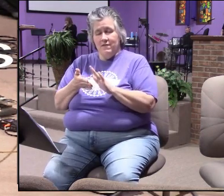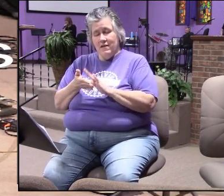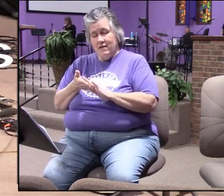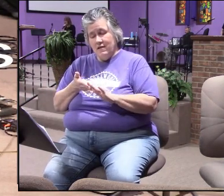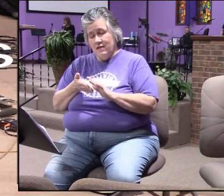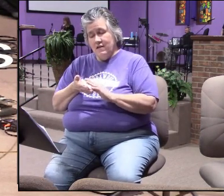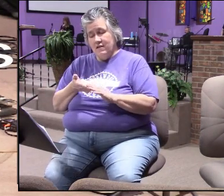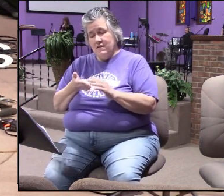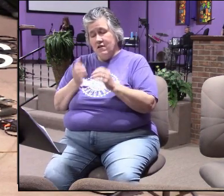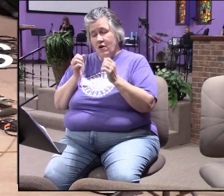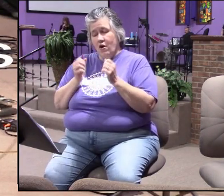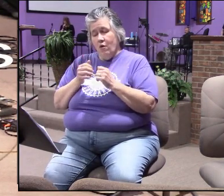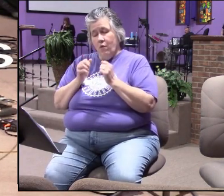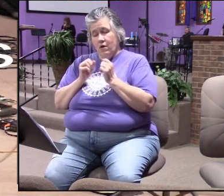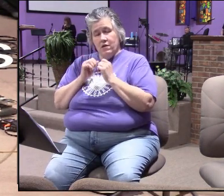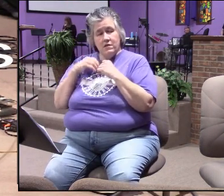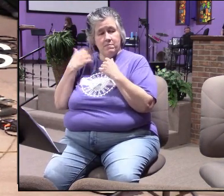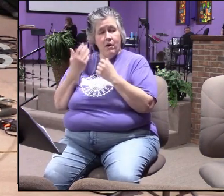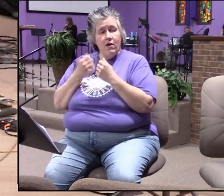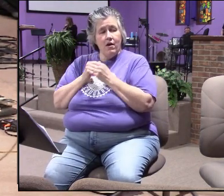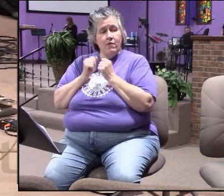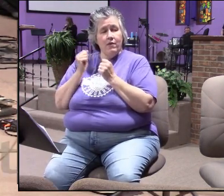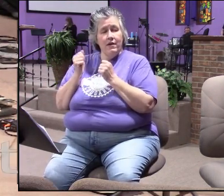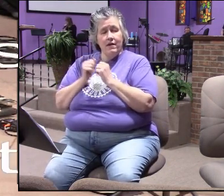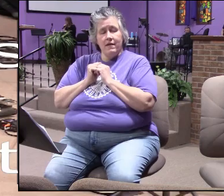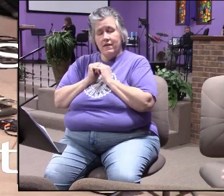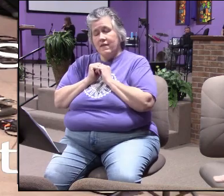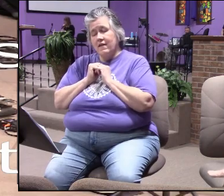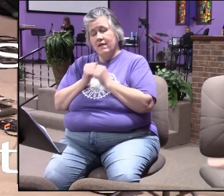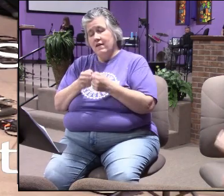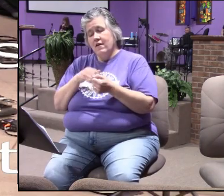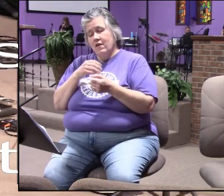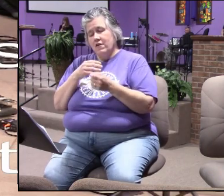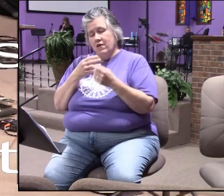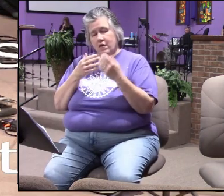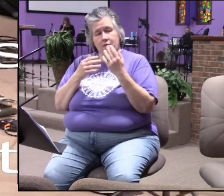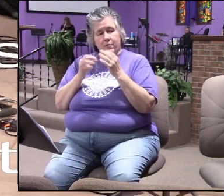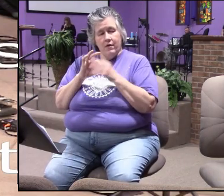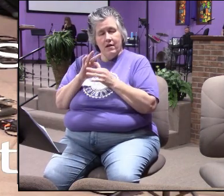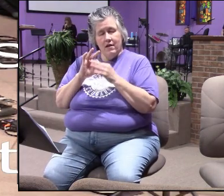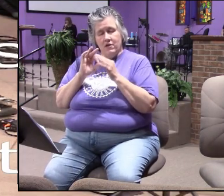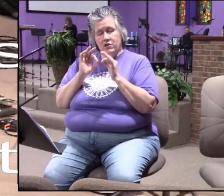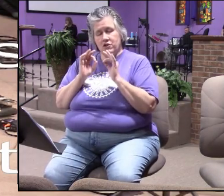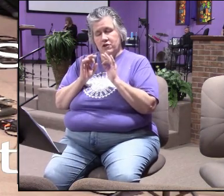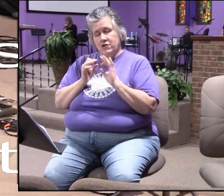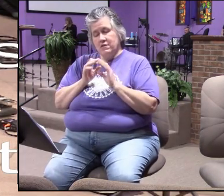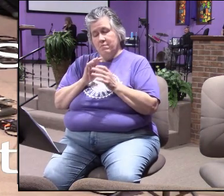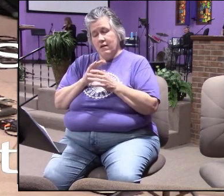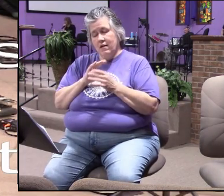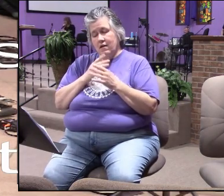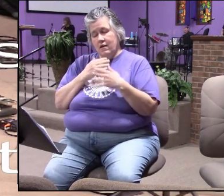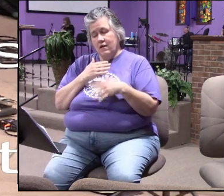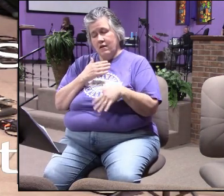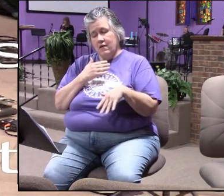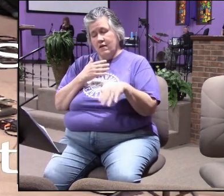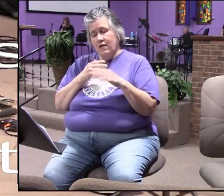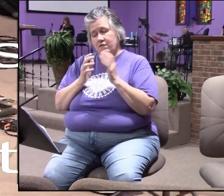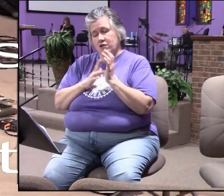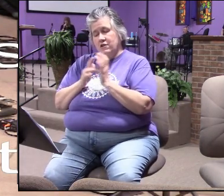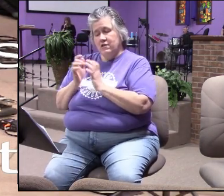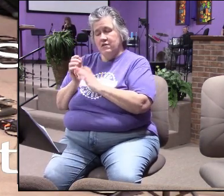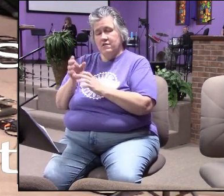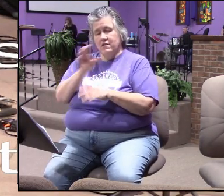was bought with the precious blood of